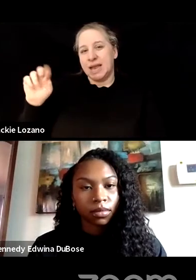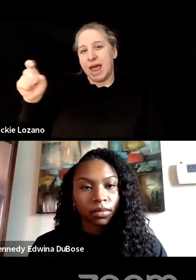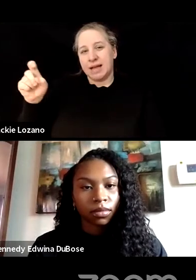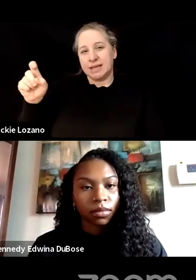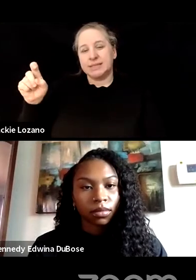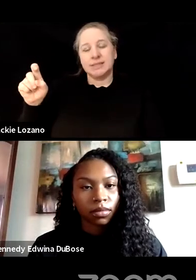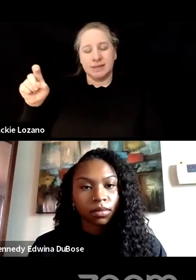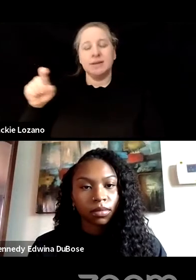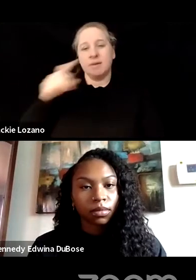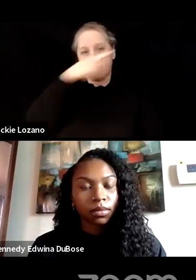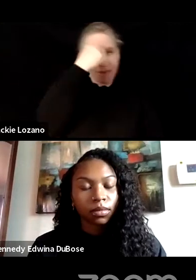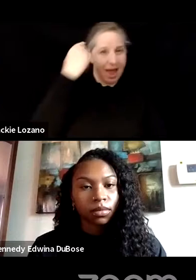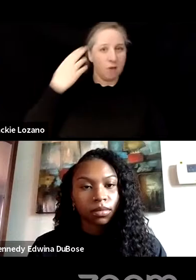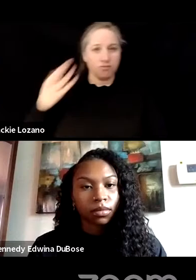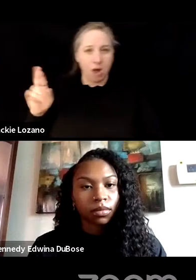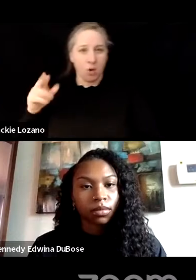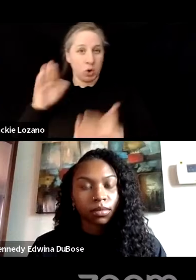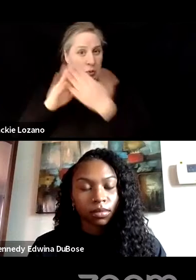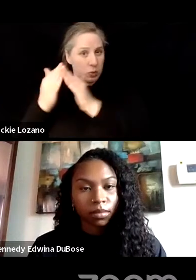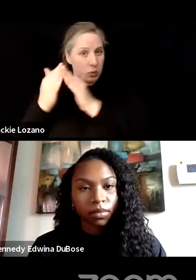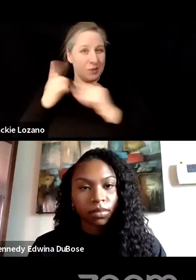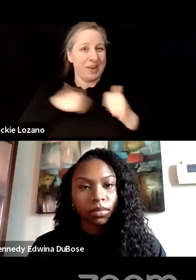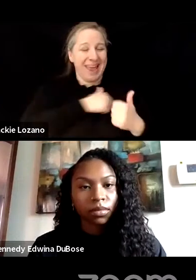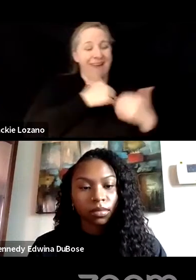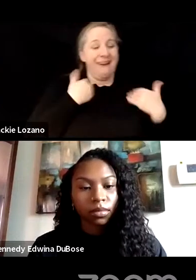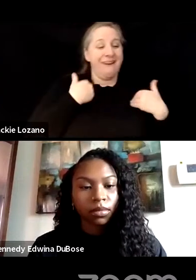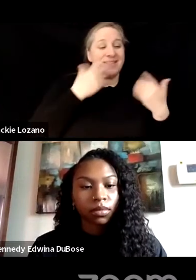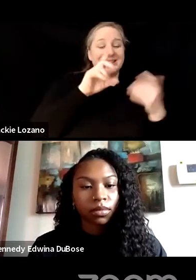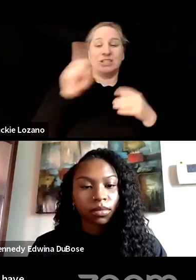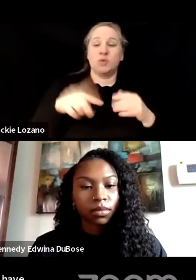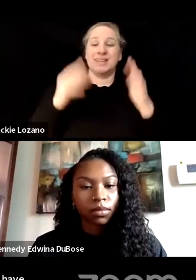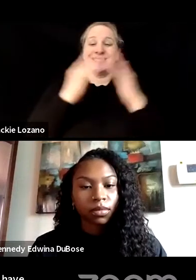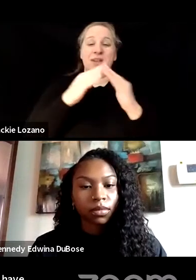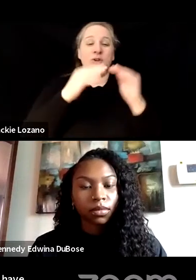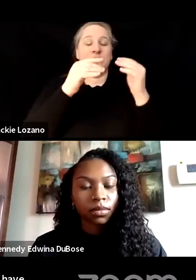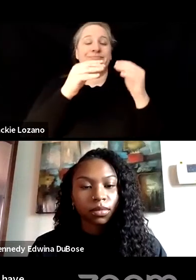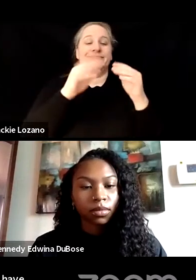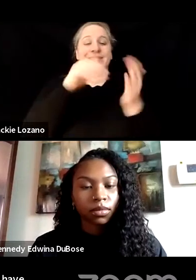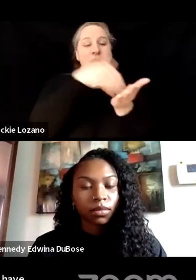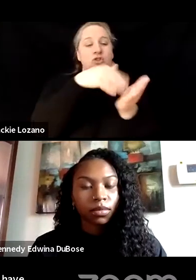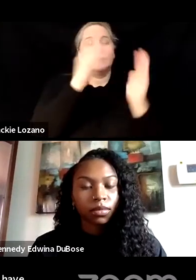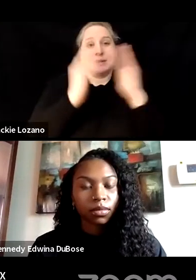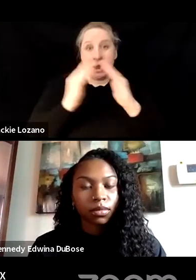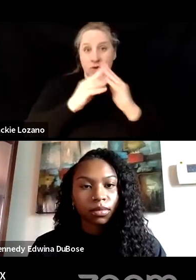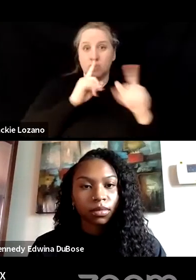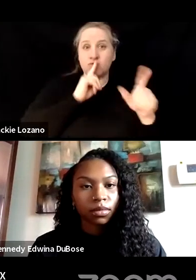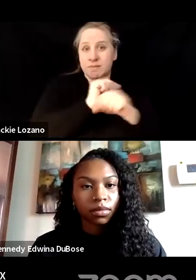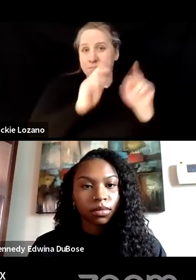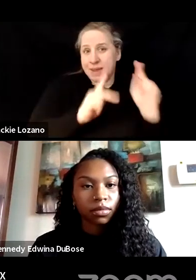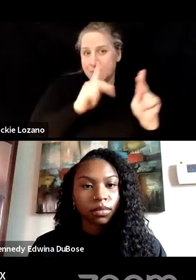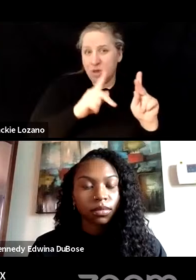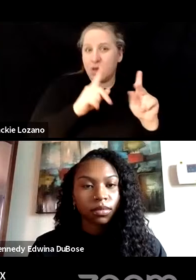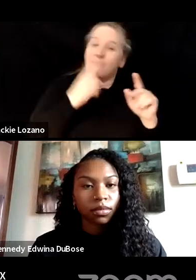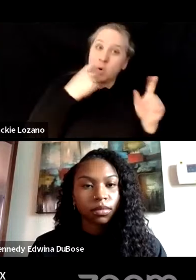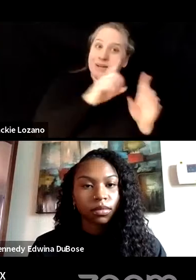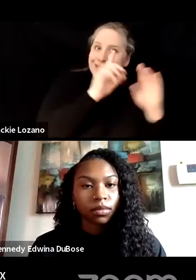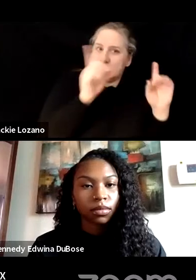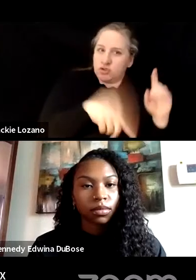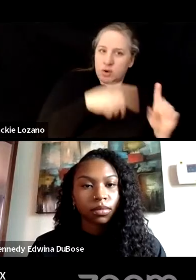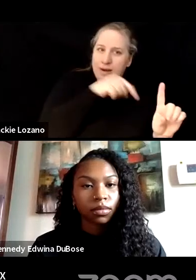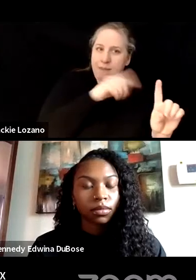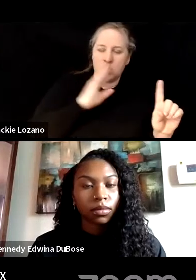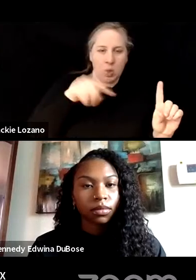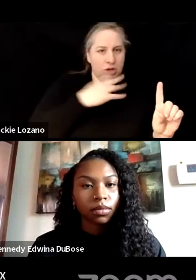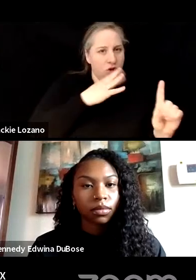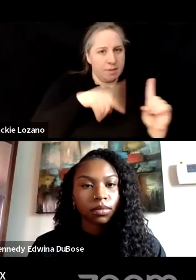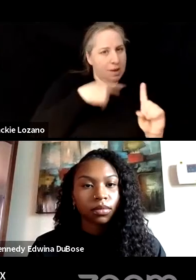the Detroit Center downtown. I mean, there are a lot of folks who are really trying to get together to help the people in the city, at least for Detroit. I'm speaking specifically for